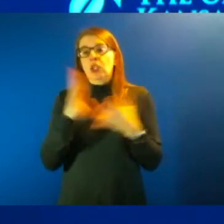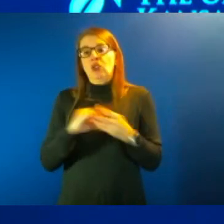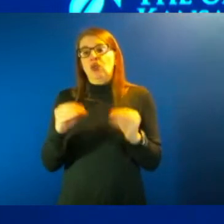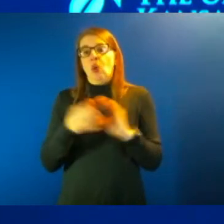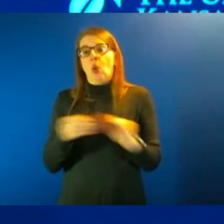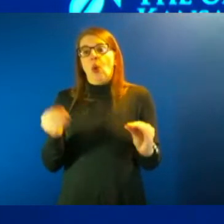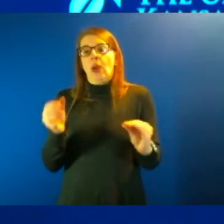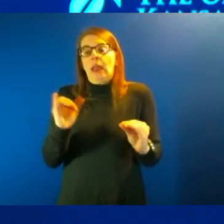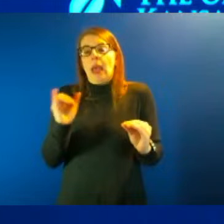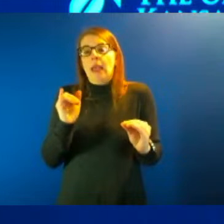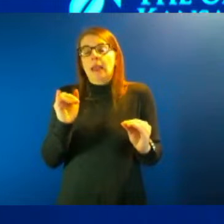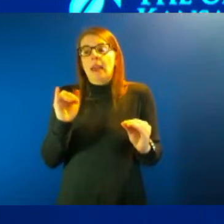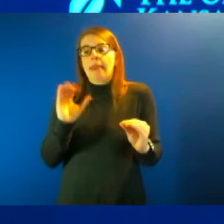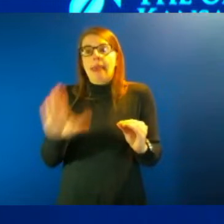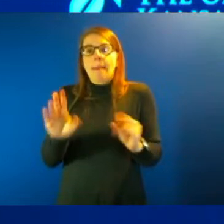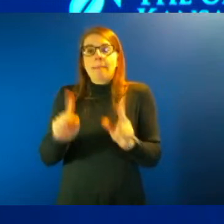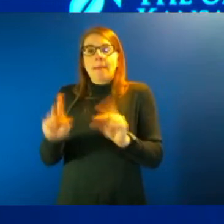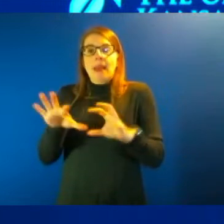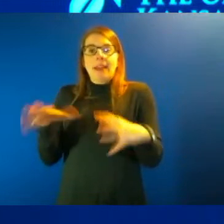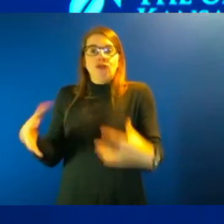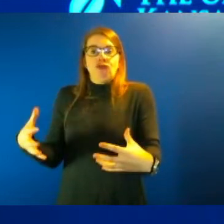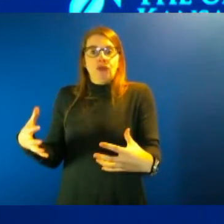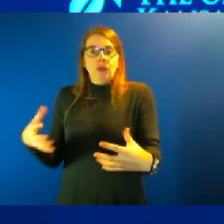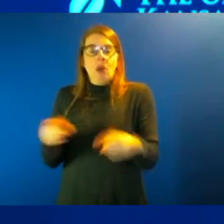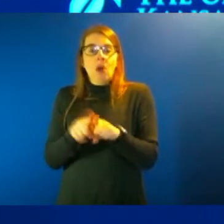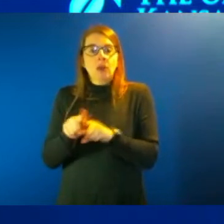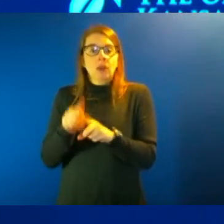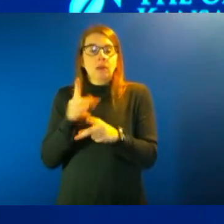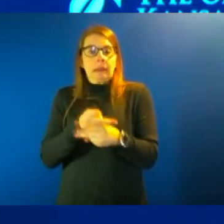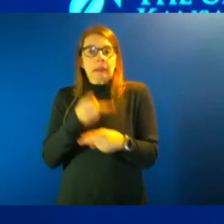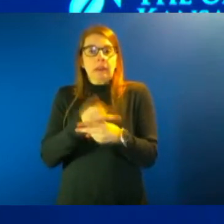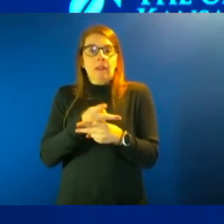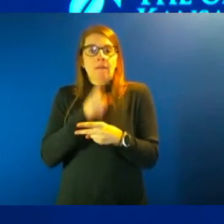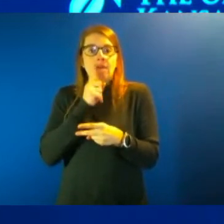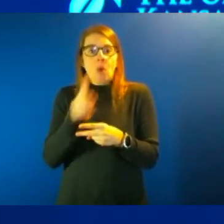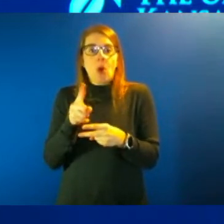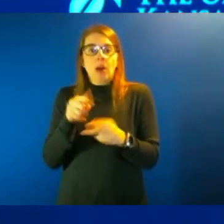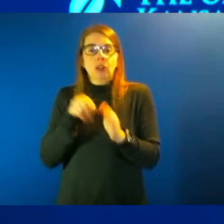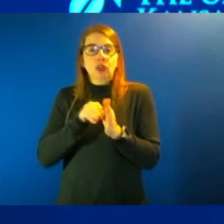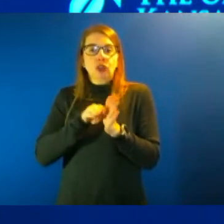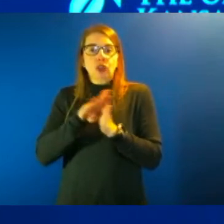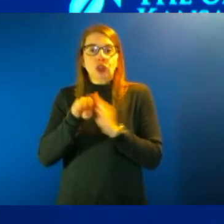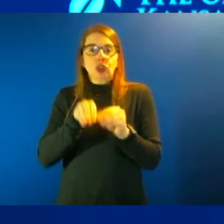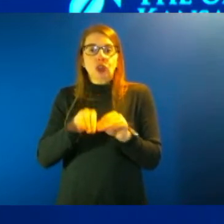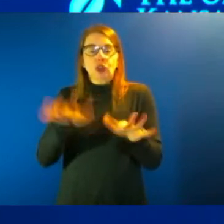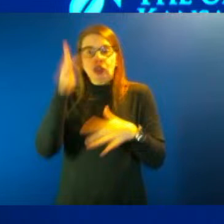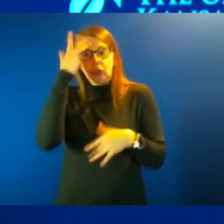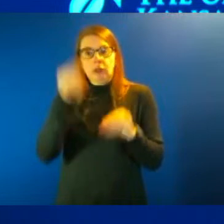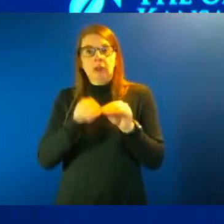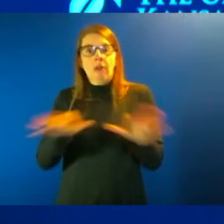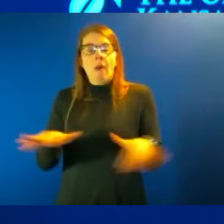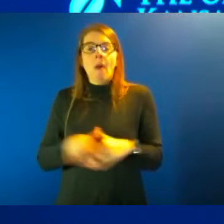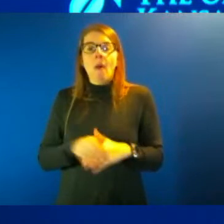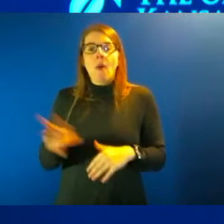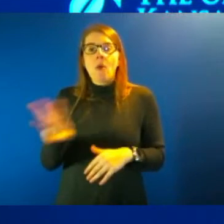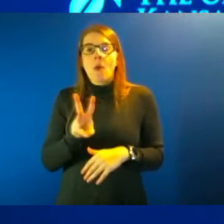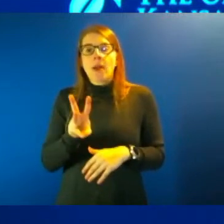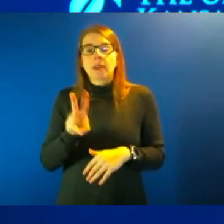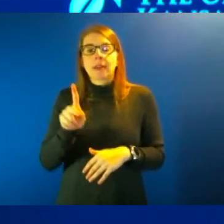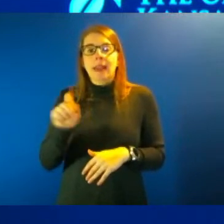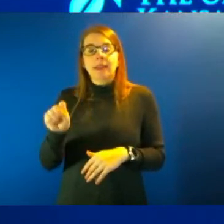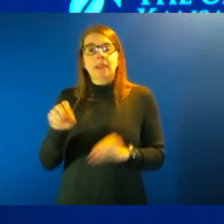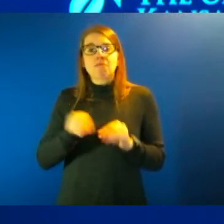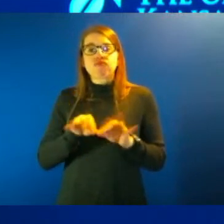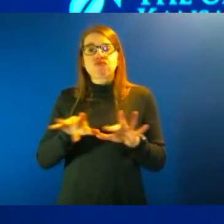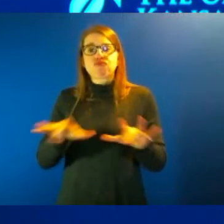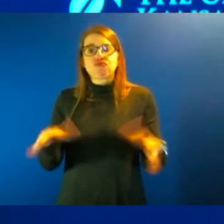that population? And I would also say to you, watch out for this surge. Mm-hmm. If you look at Kansas right now, Western Kansas is really on fire.